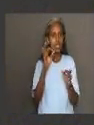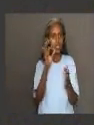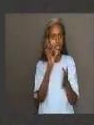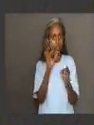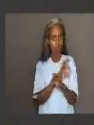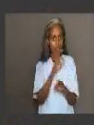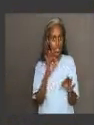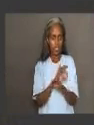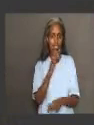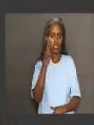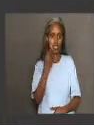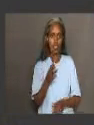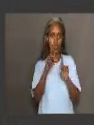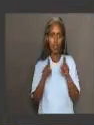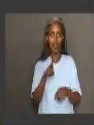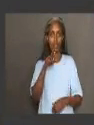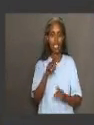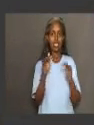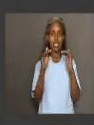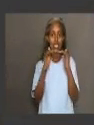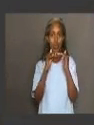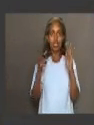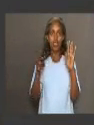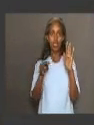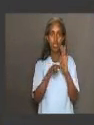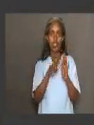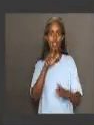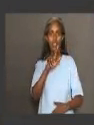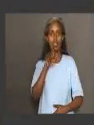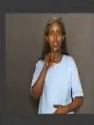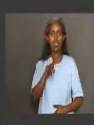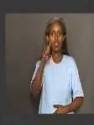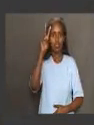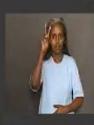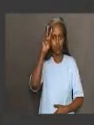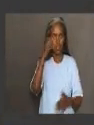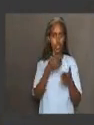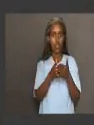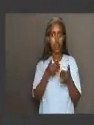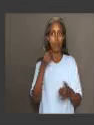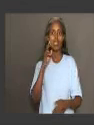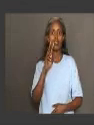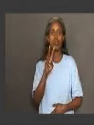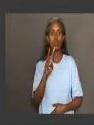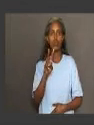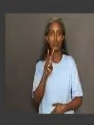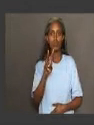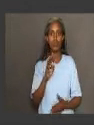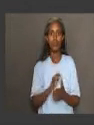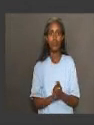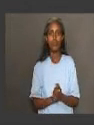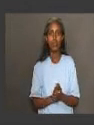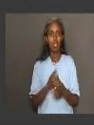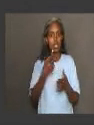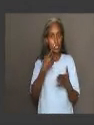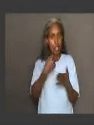In the function f of x equals negative 3x squared minus